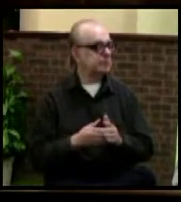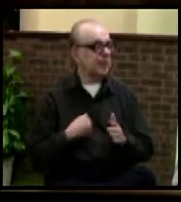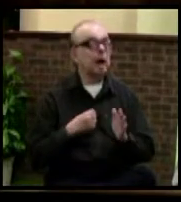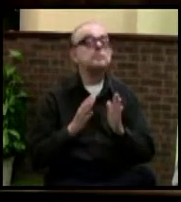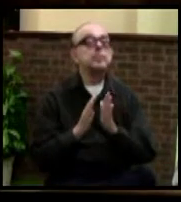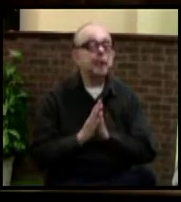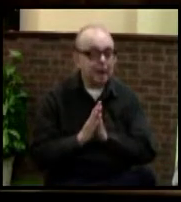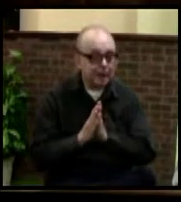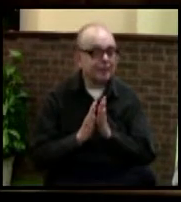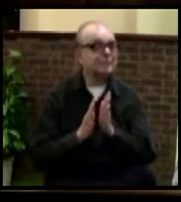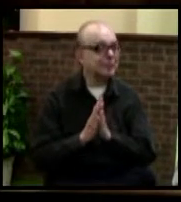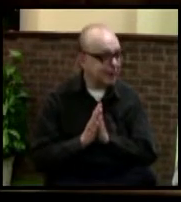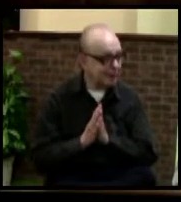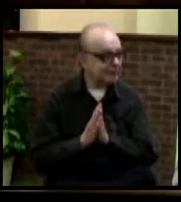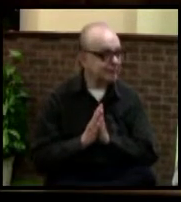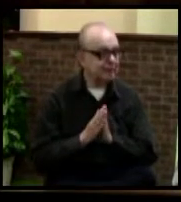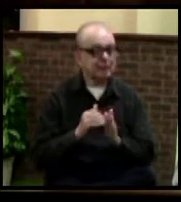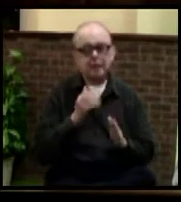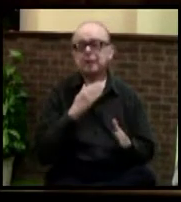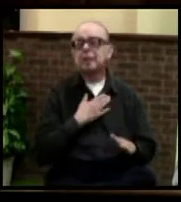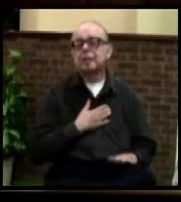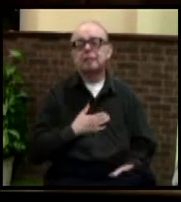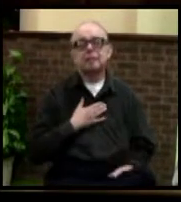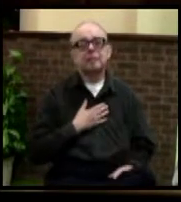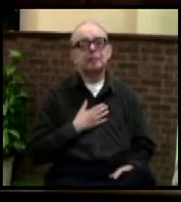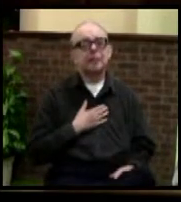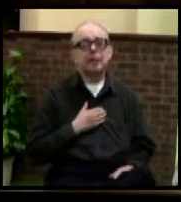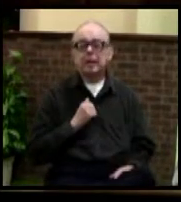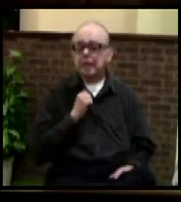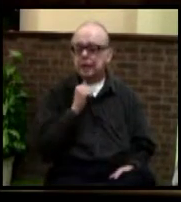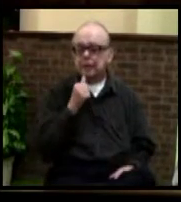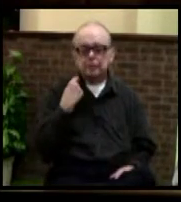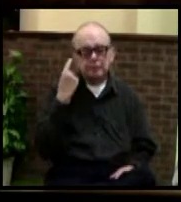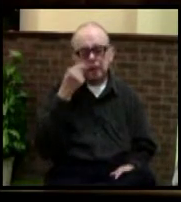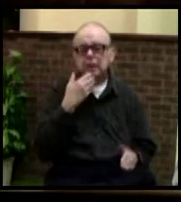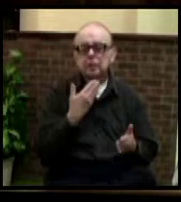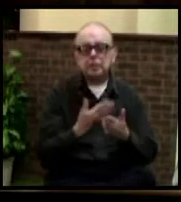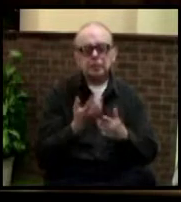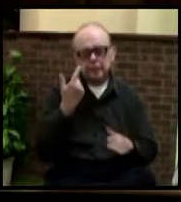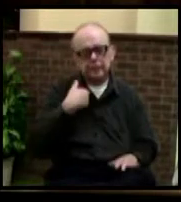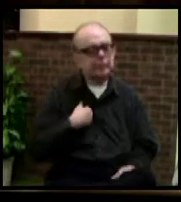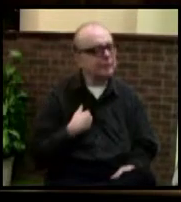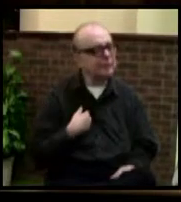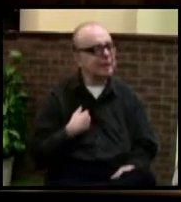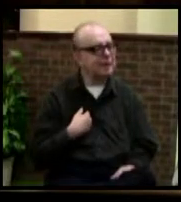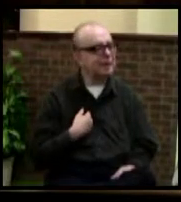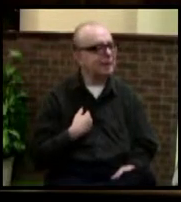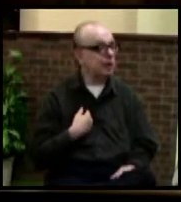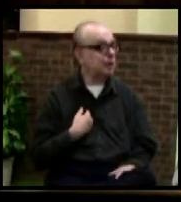All the way I'm praying, God, please, this would not look good.